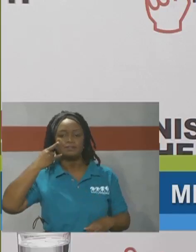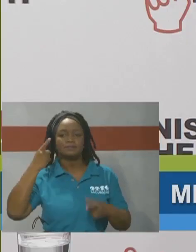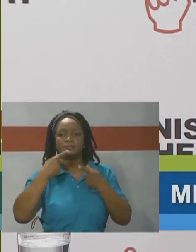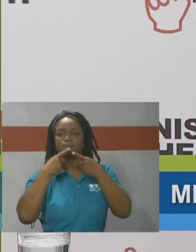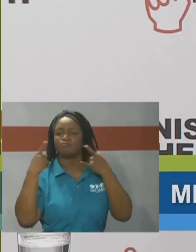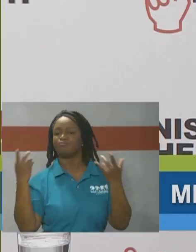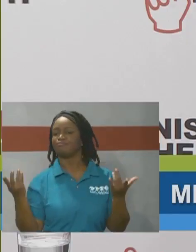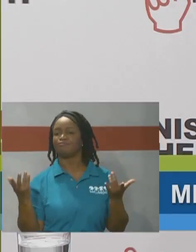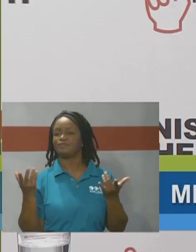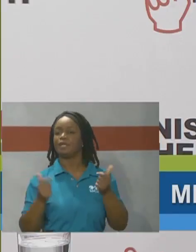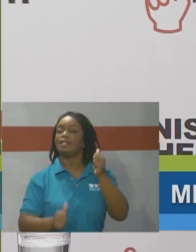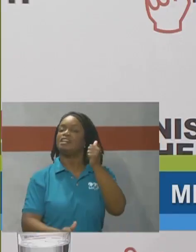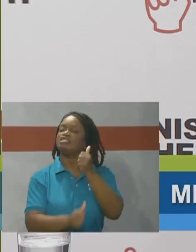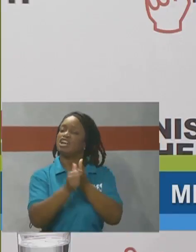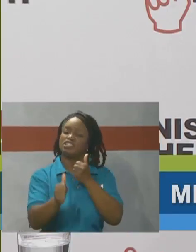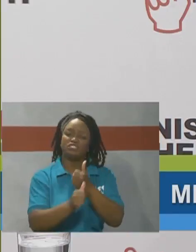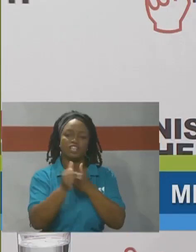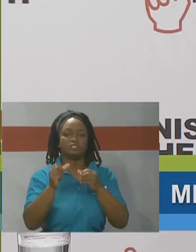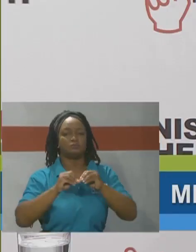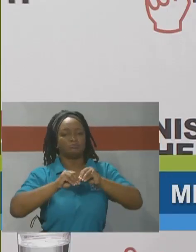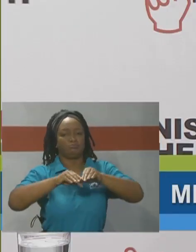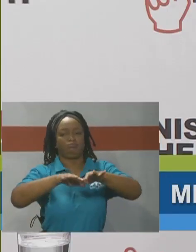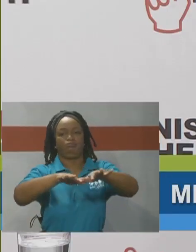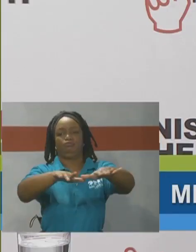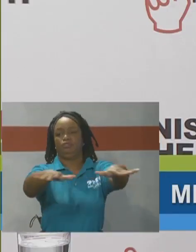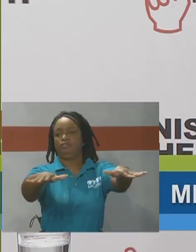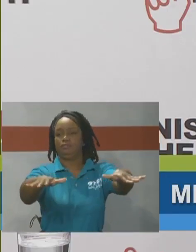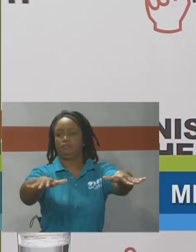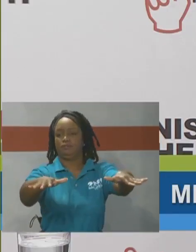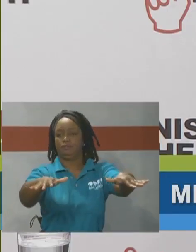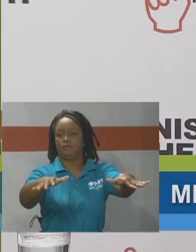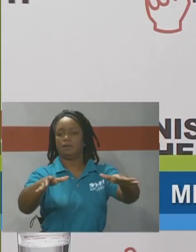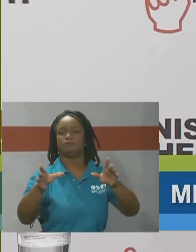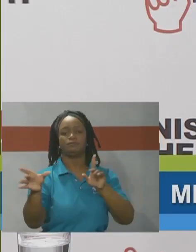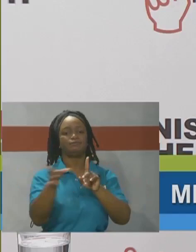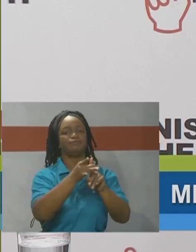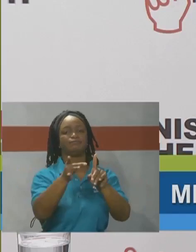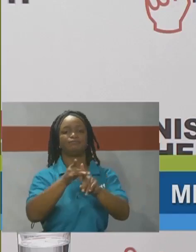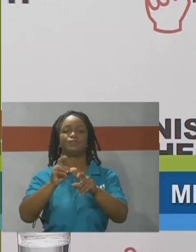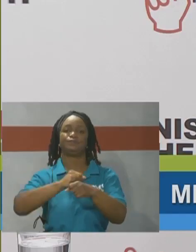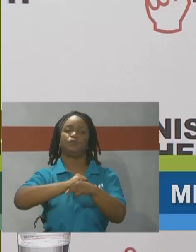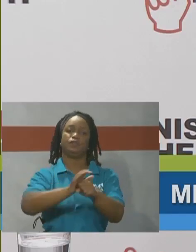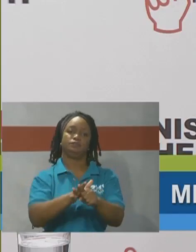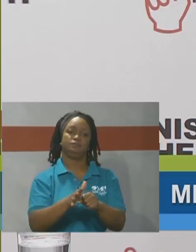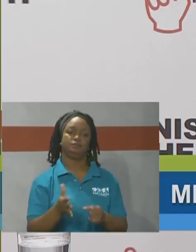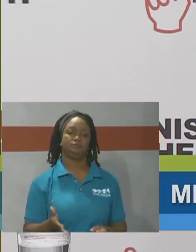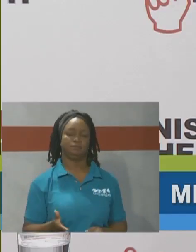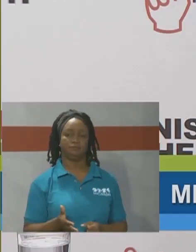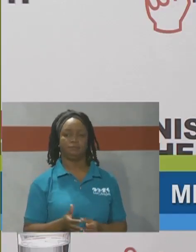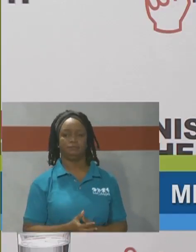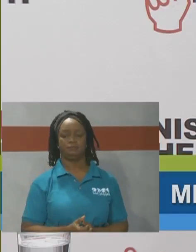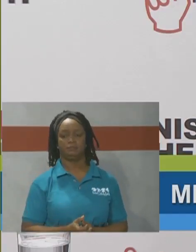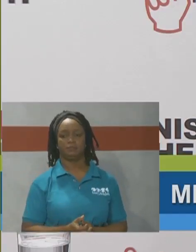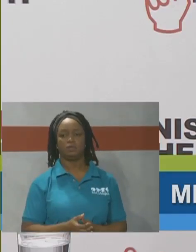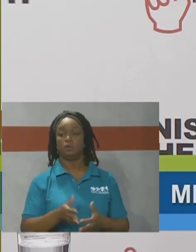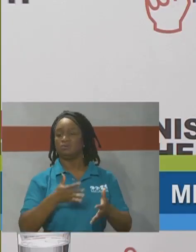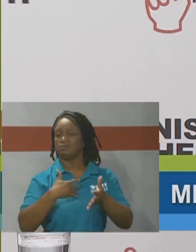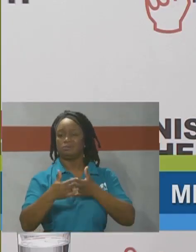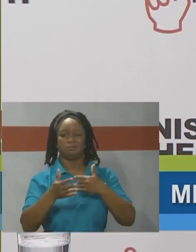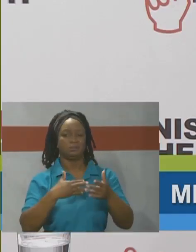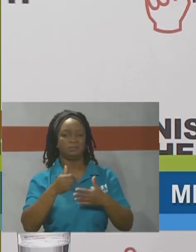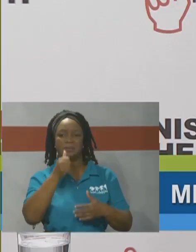both spreading COVID and contracting COVID. That applies to whether you're in a private